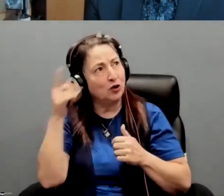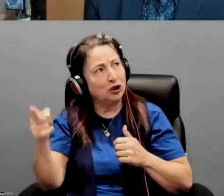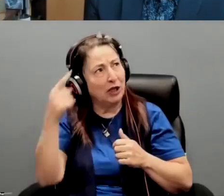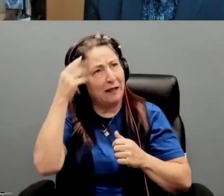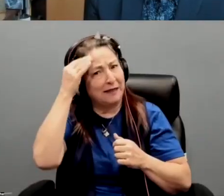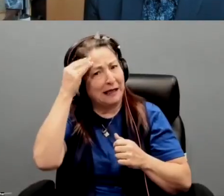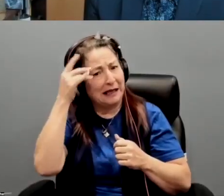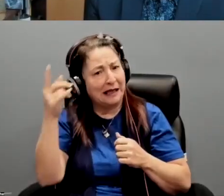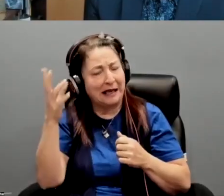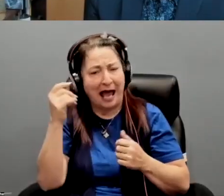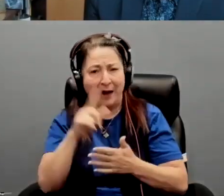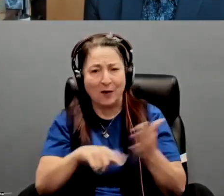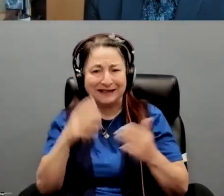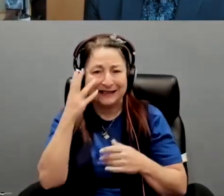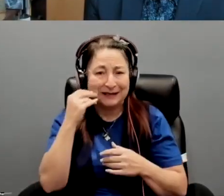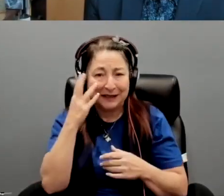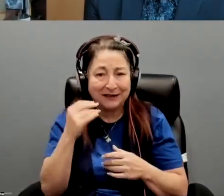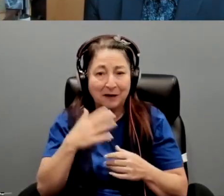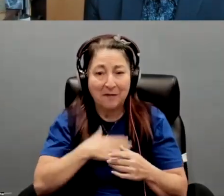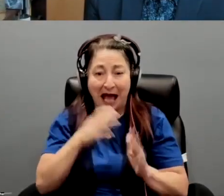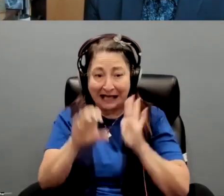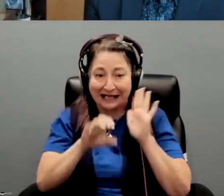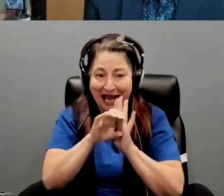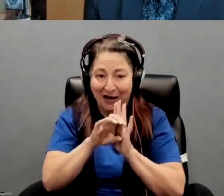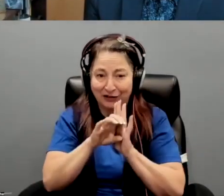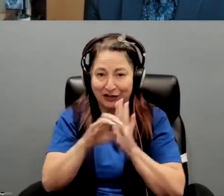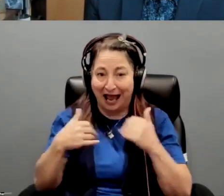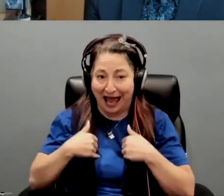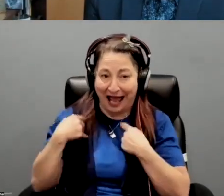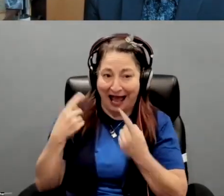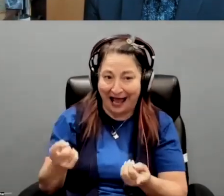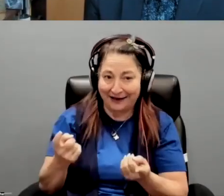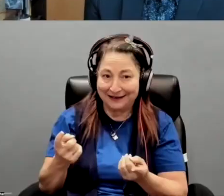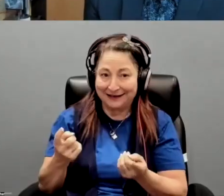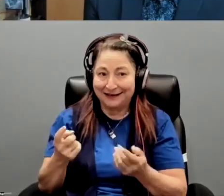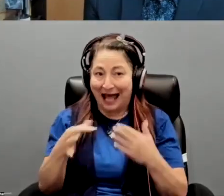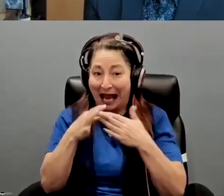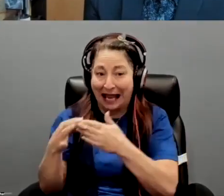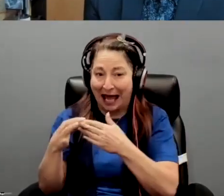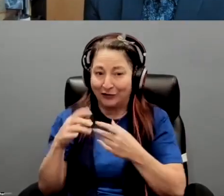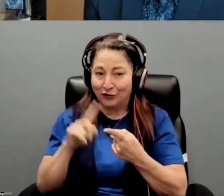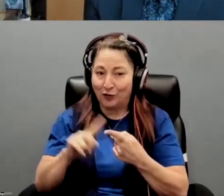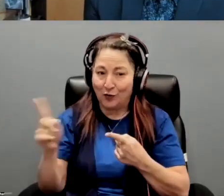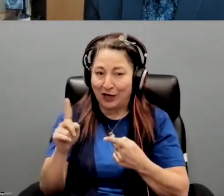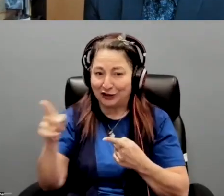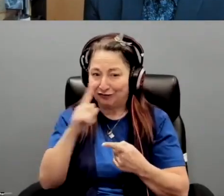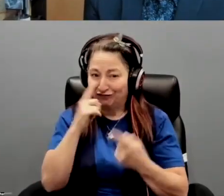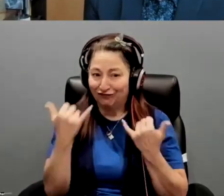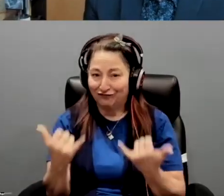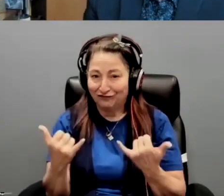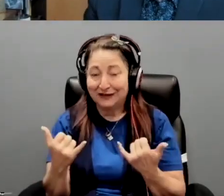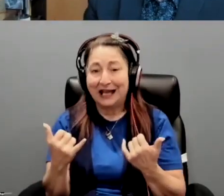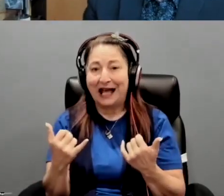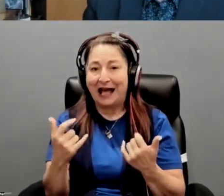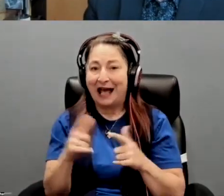just the experiences my character has had to lead her to where she is. Taking that all in and then also